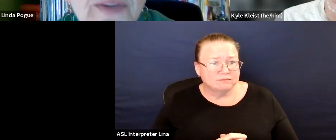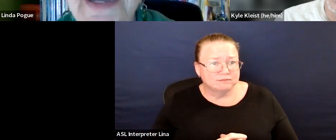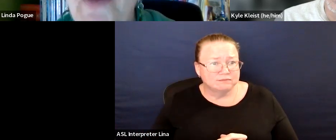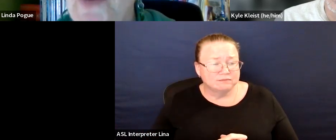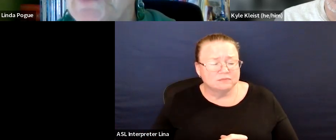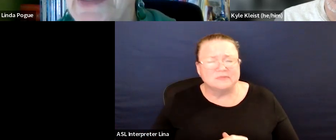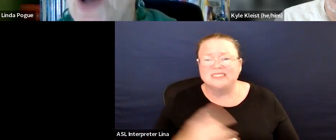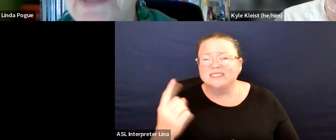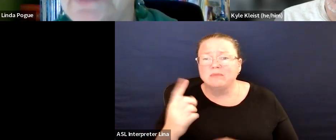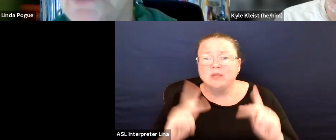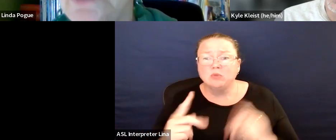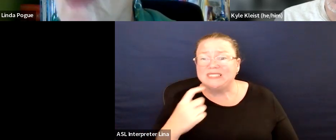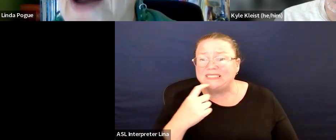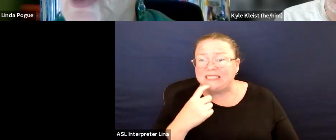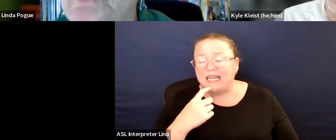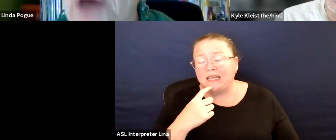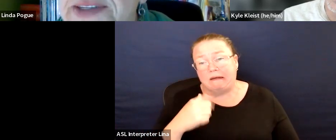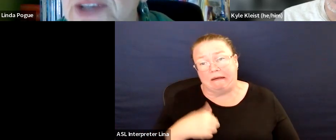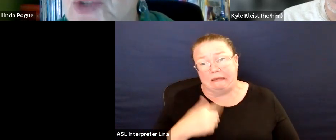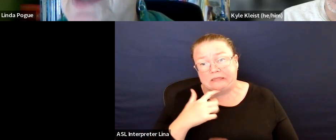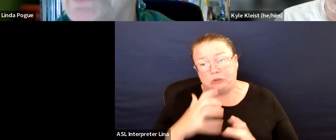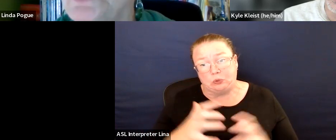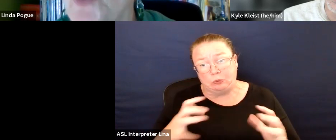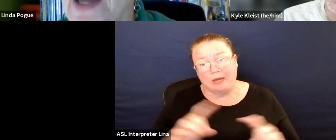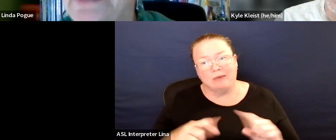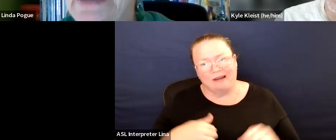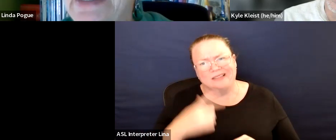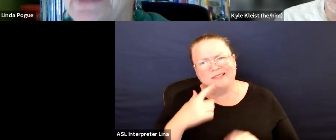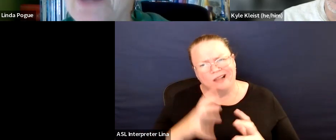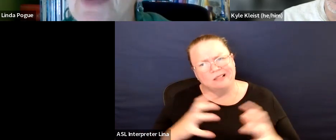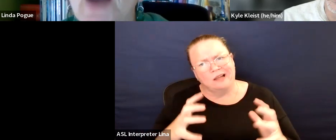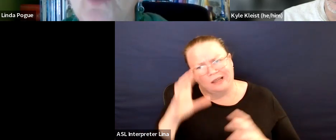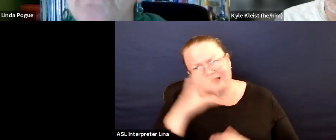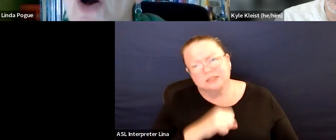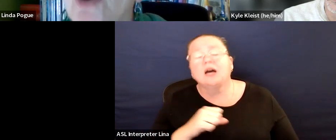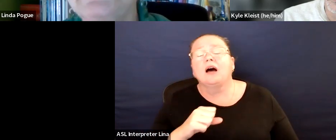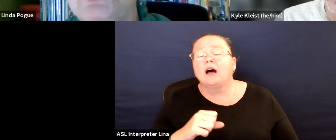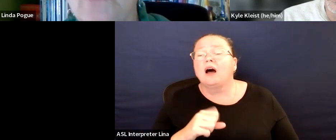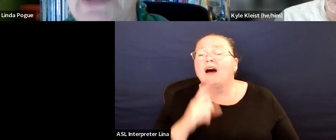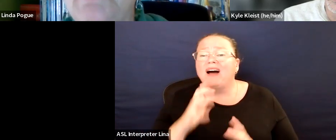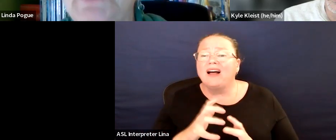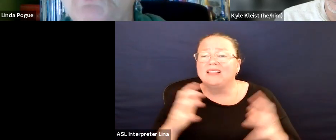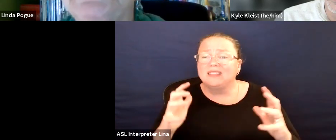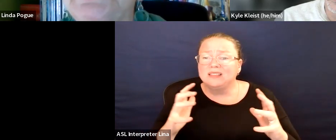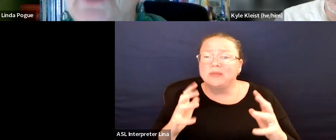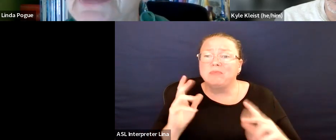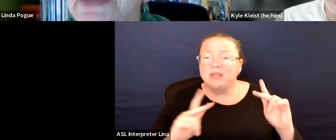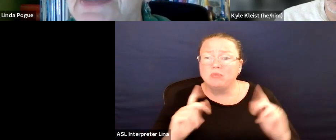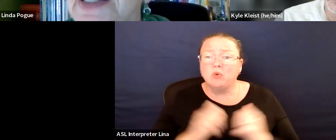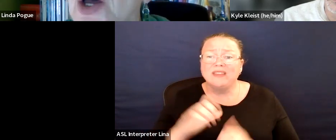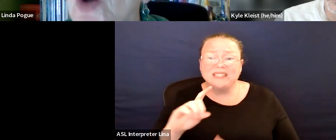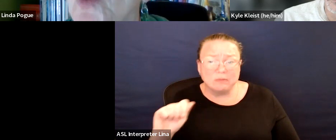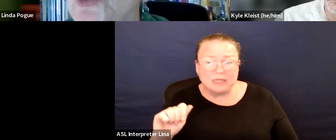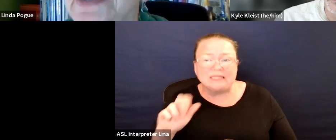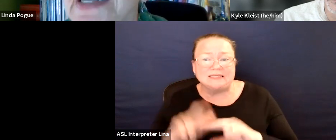One of the things that people say, I say too much, but I do say it a lot then, is there are far too many people with disabilities